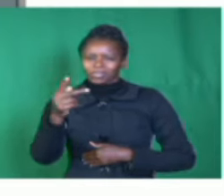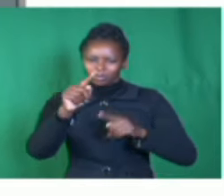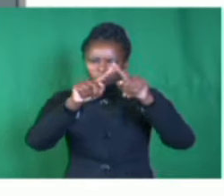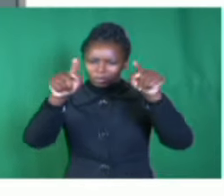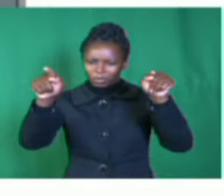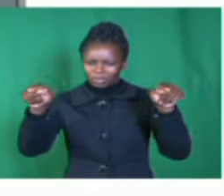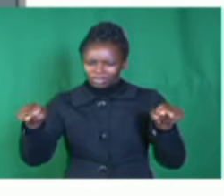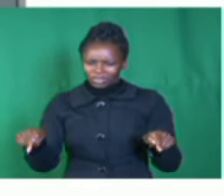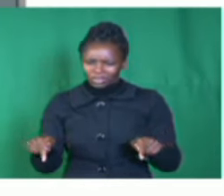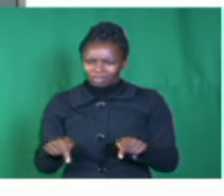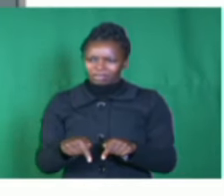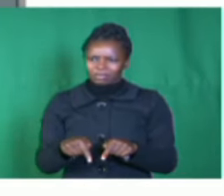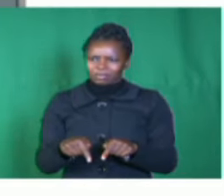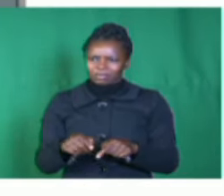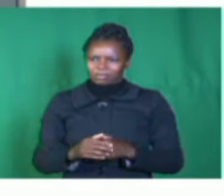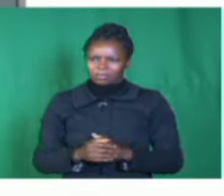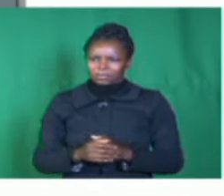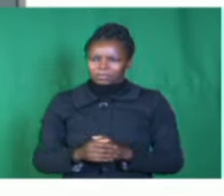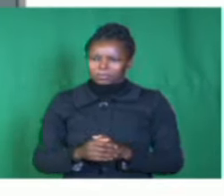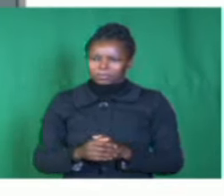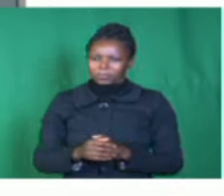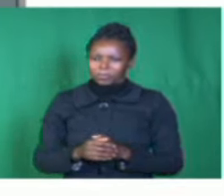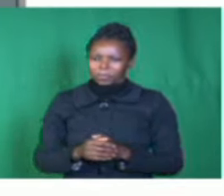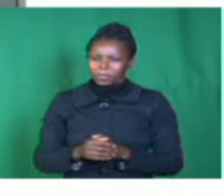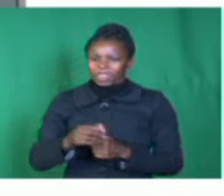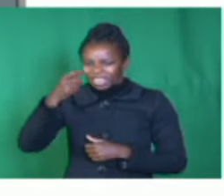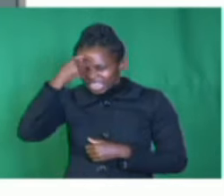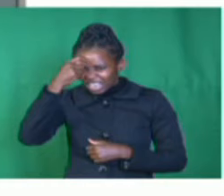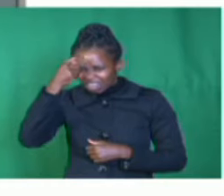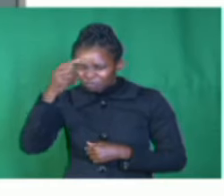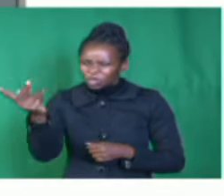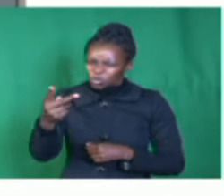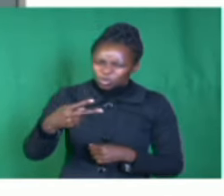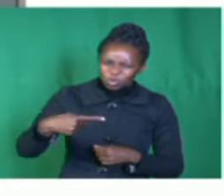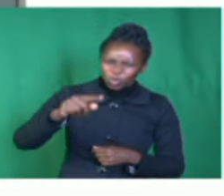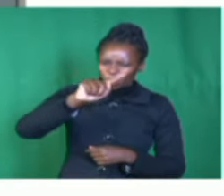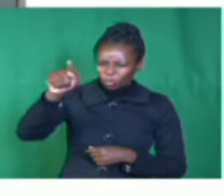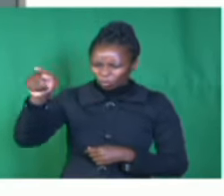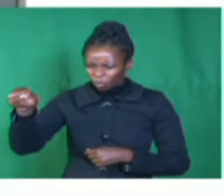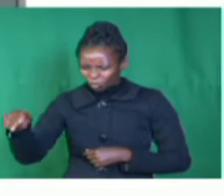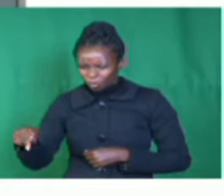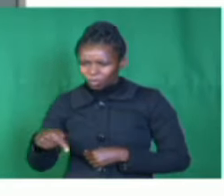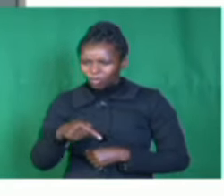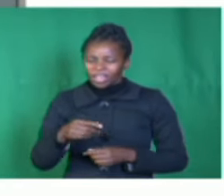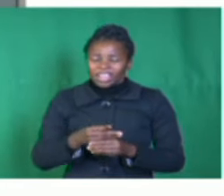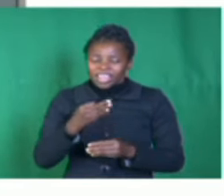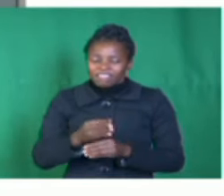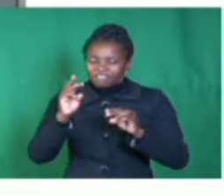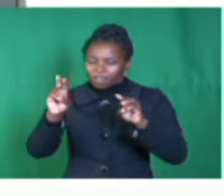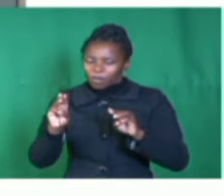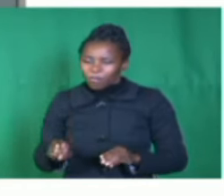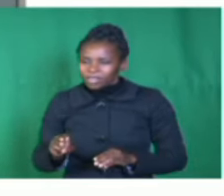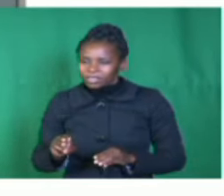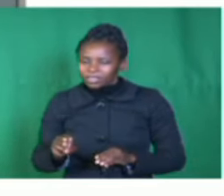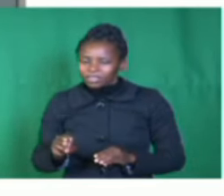here. The government of the day drew the boundaries here. Which means if this place were being occupied by